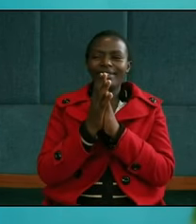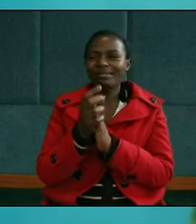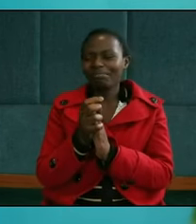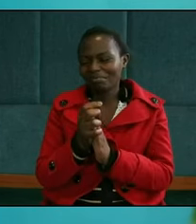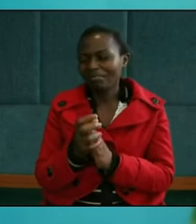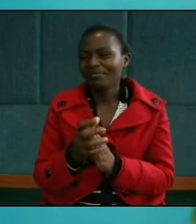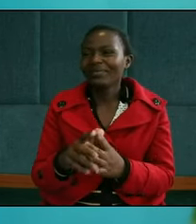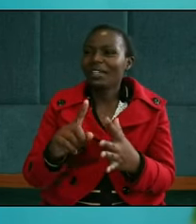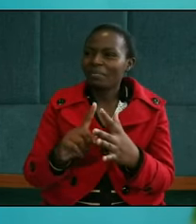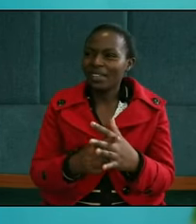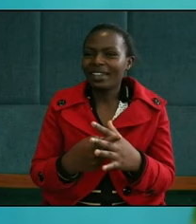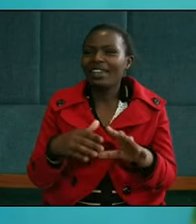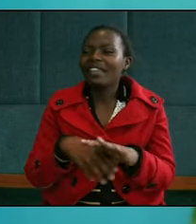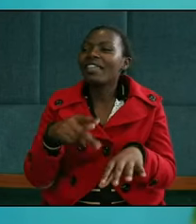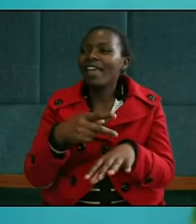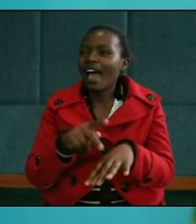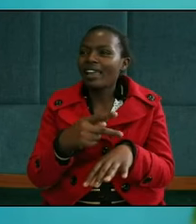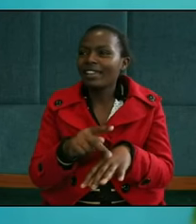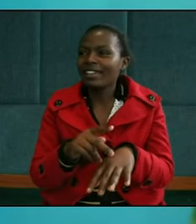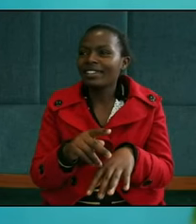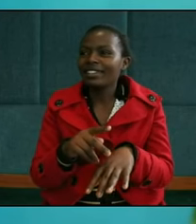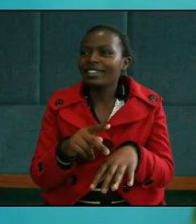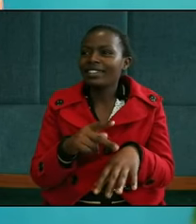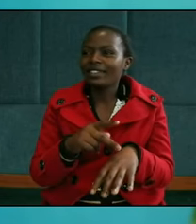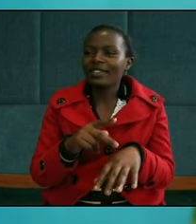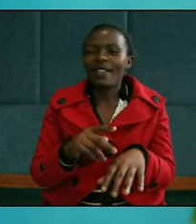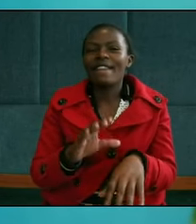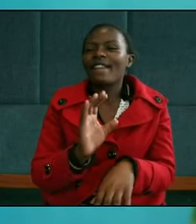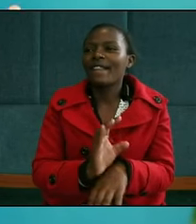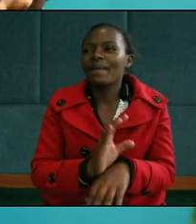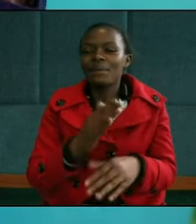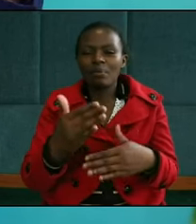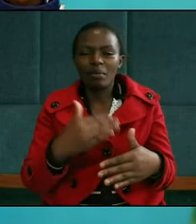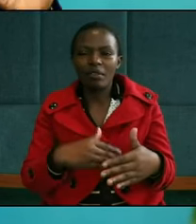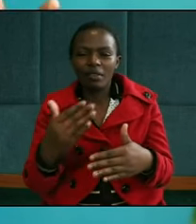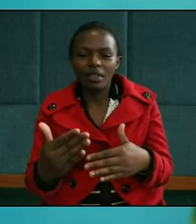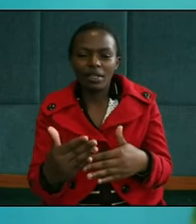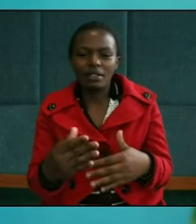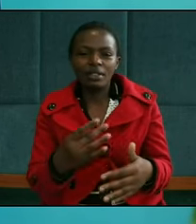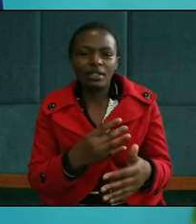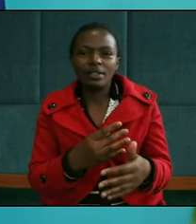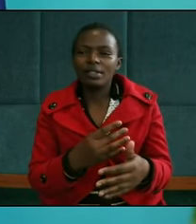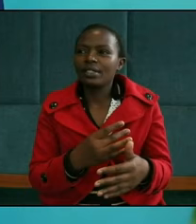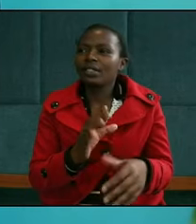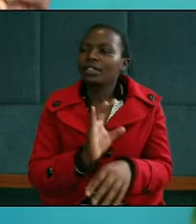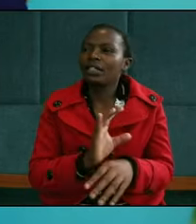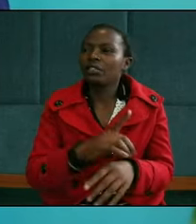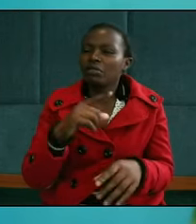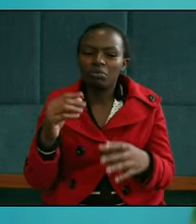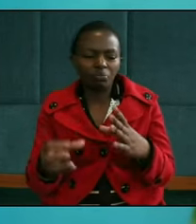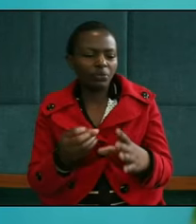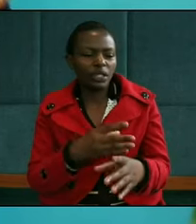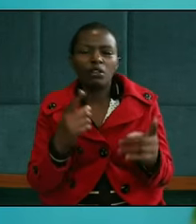Beginning with the early church, before the soul winning went out to evangelize carrying Christian message, there